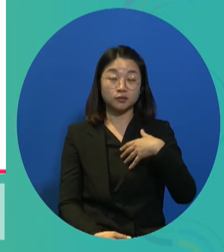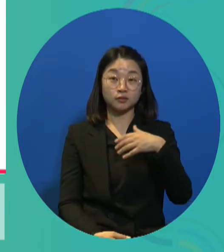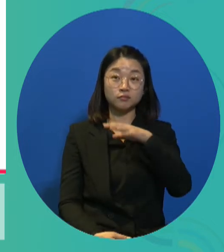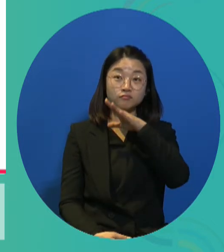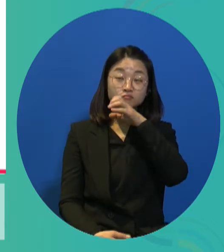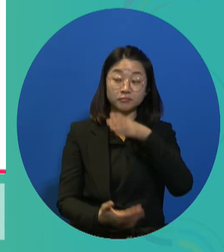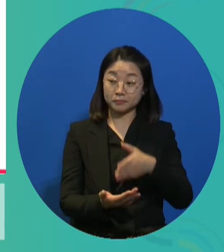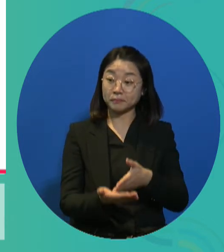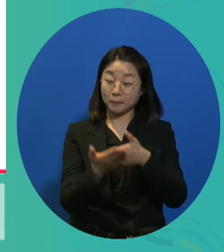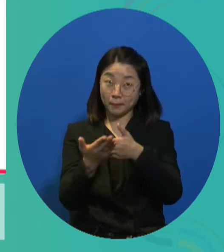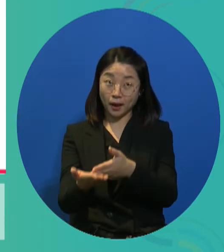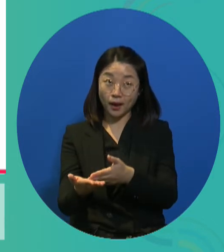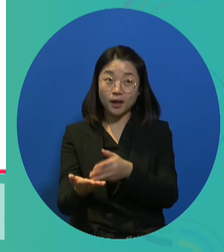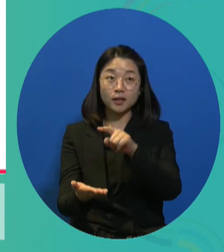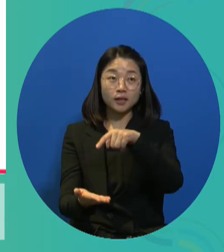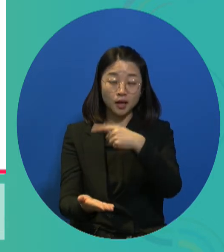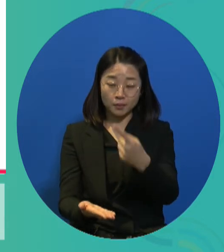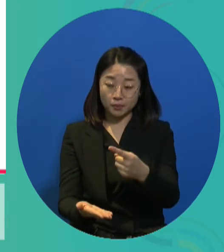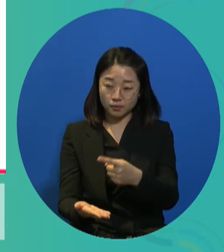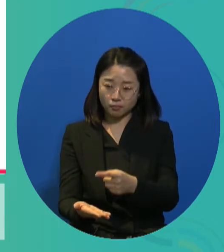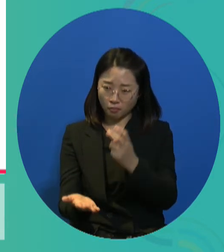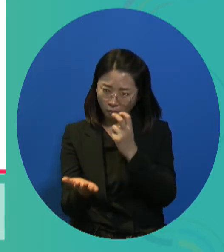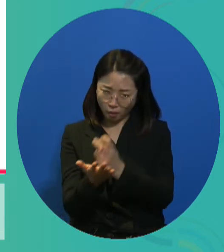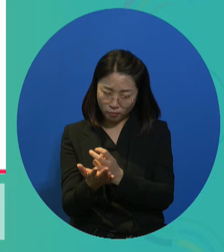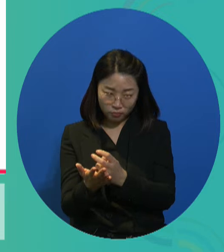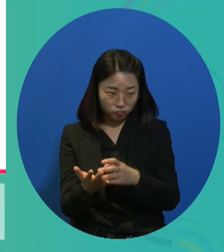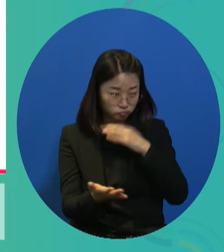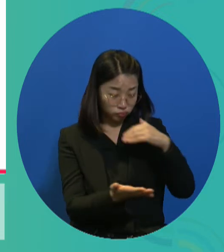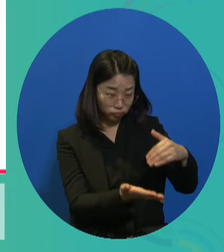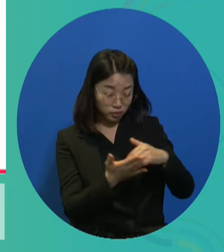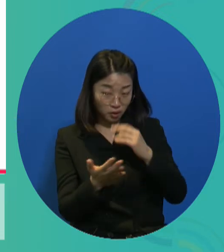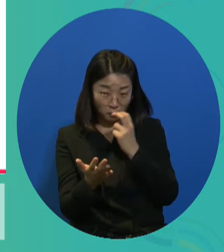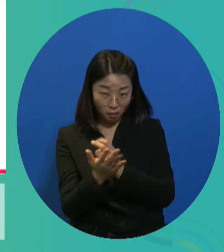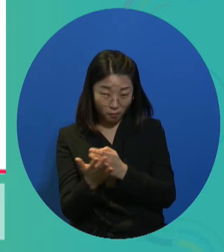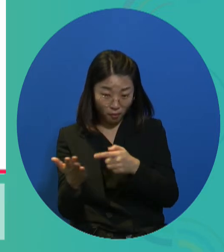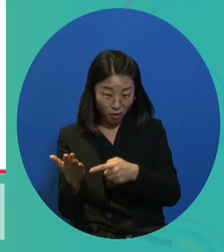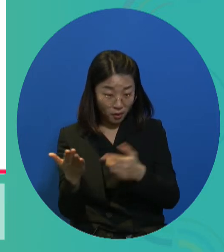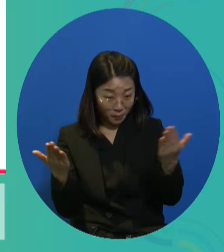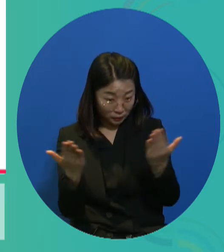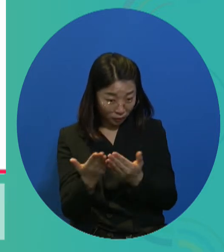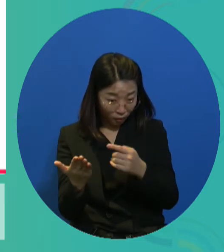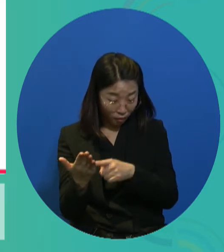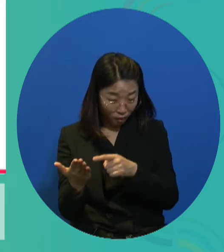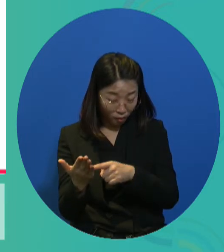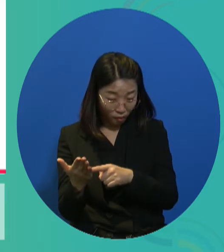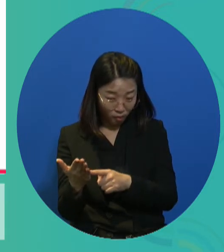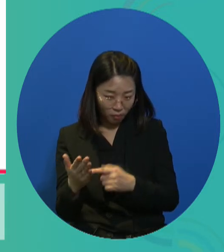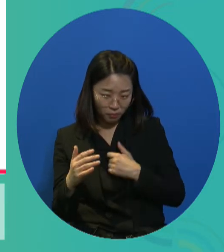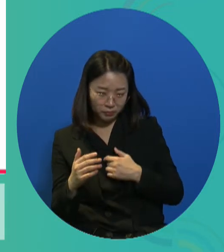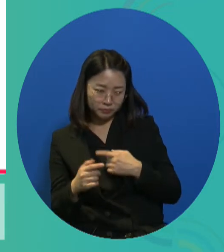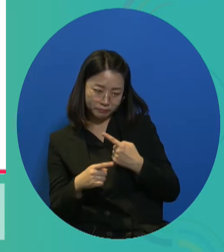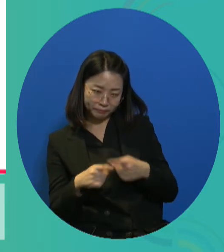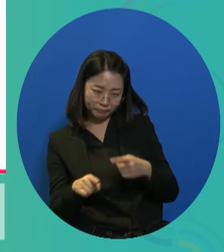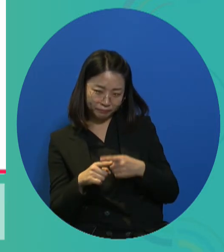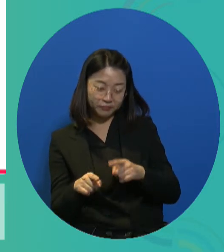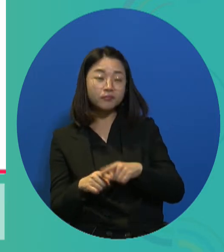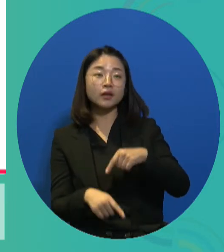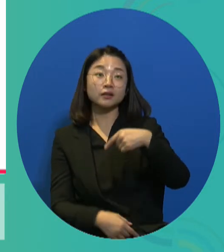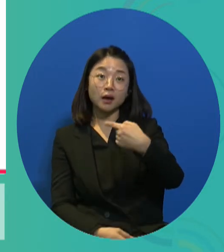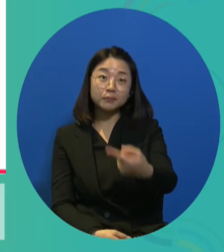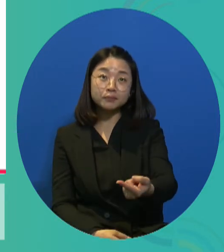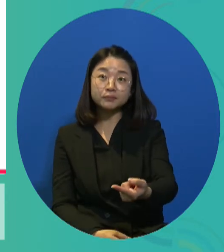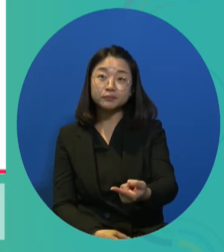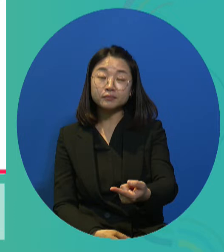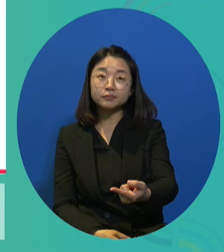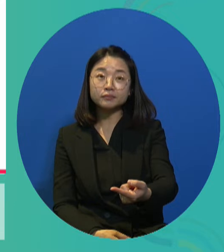mentioned. The complaint or the communication is first posted, it is placed, and the secretariat